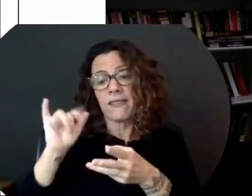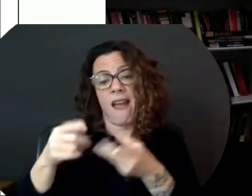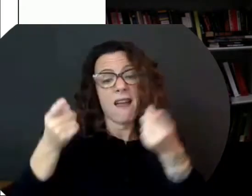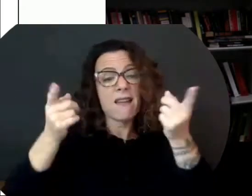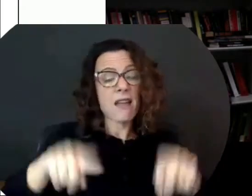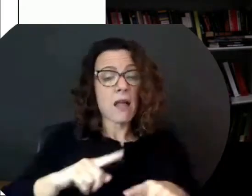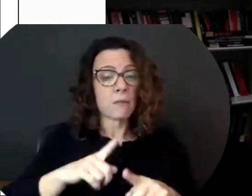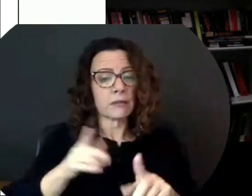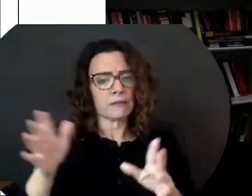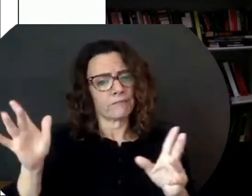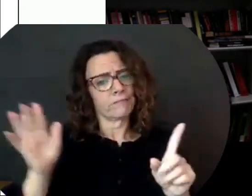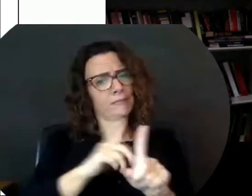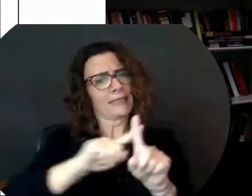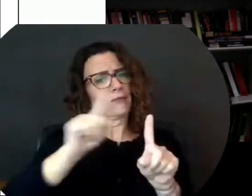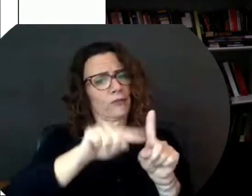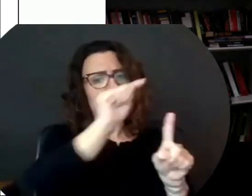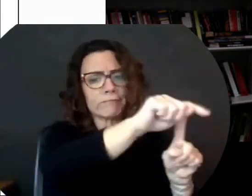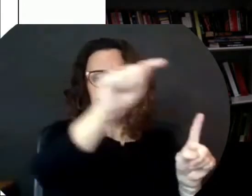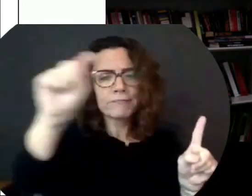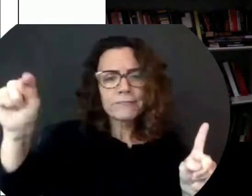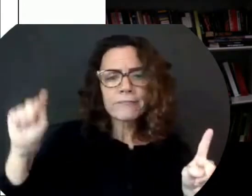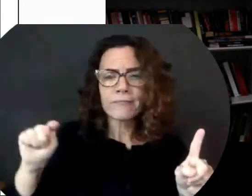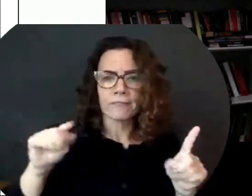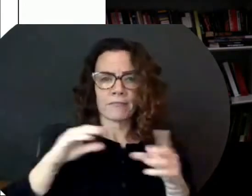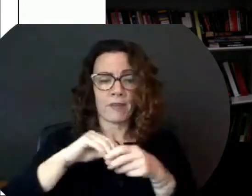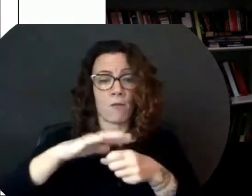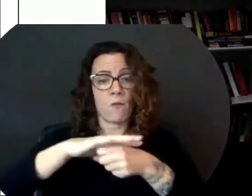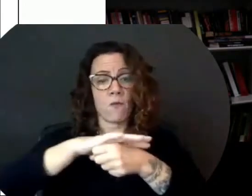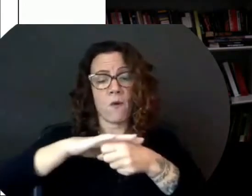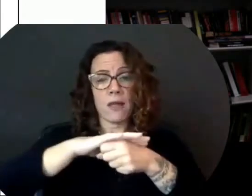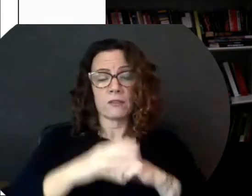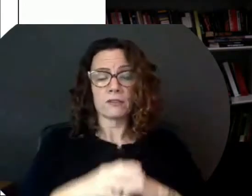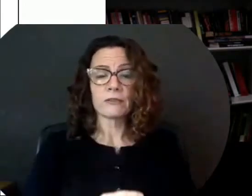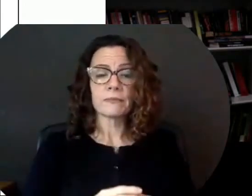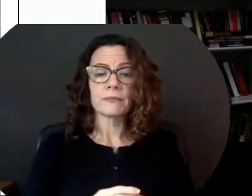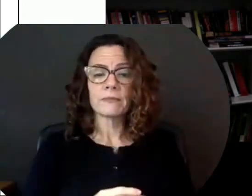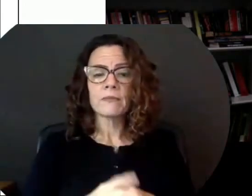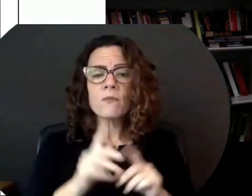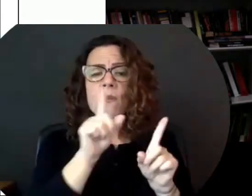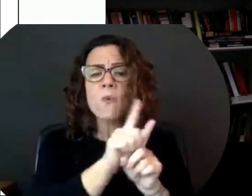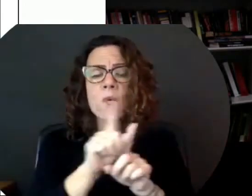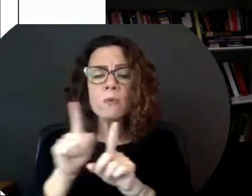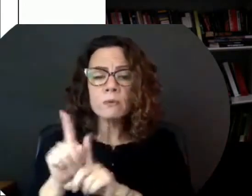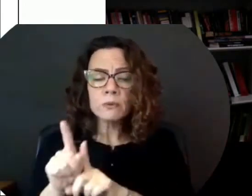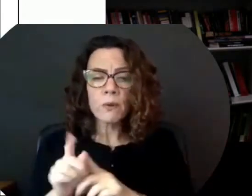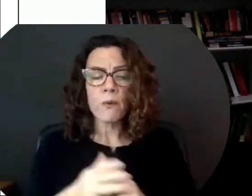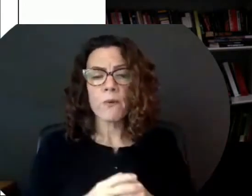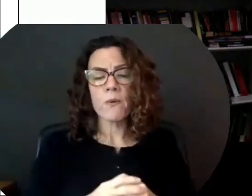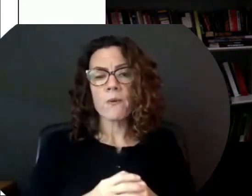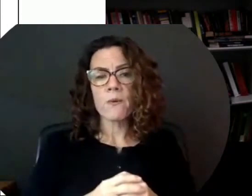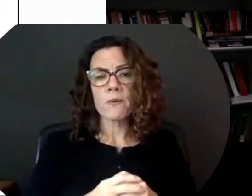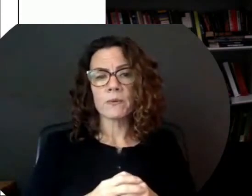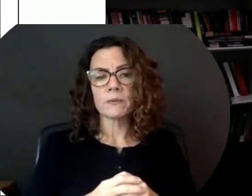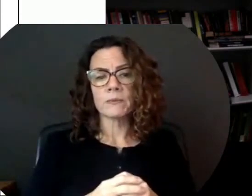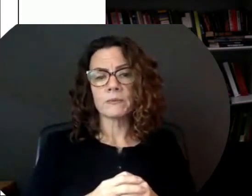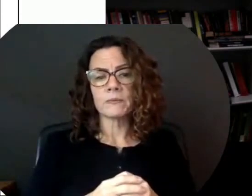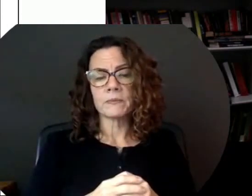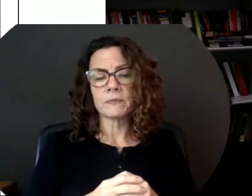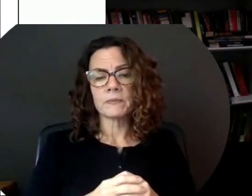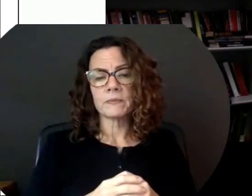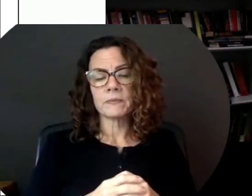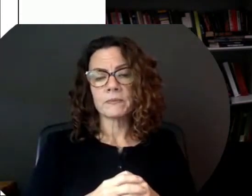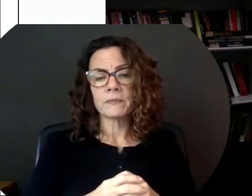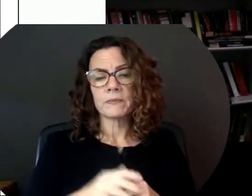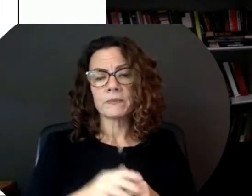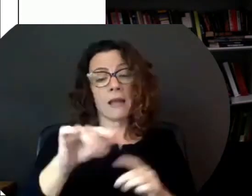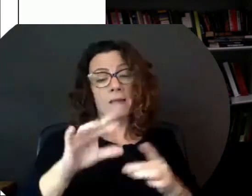of dislocation and also discommoning that and enclosure that happened, starting